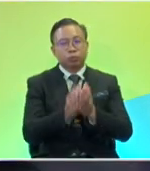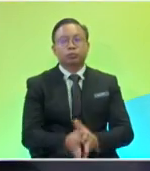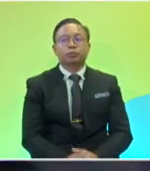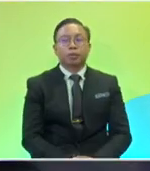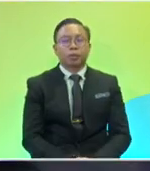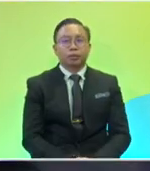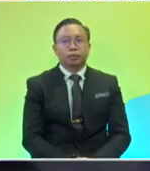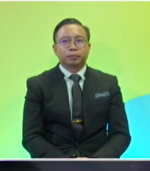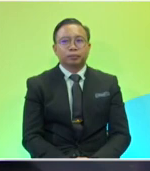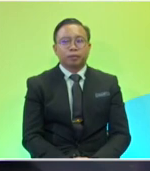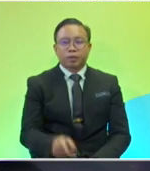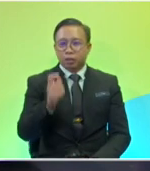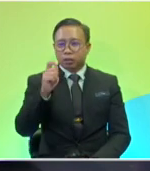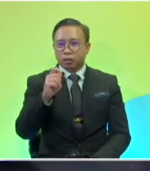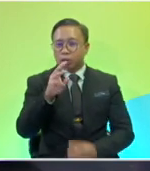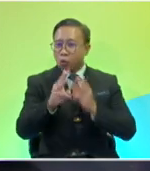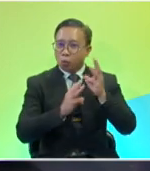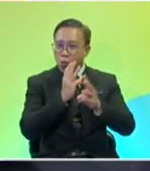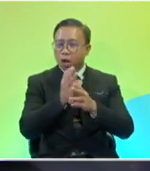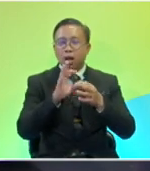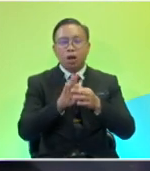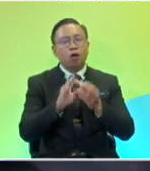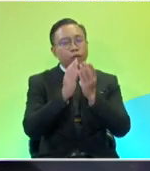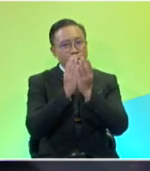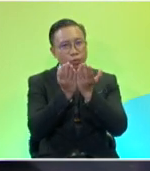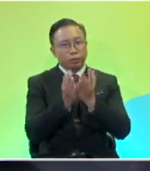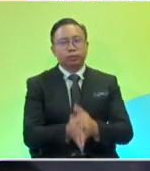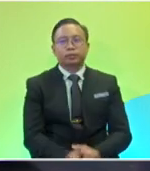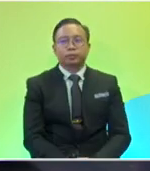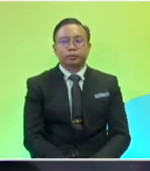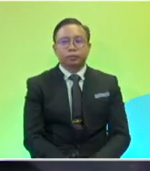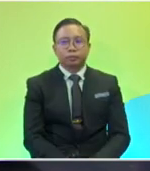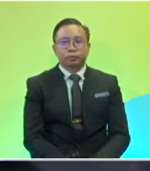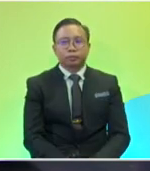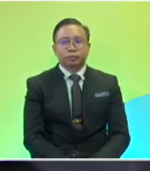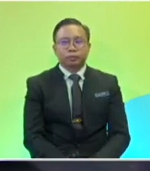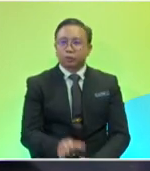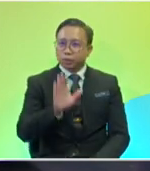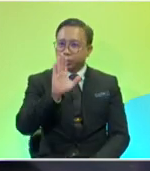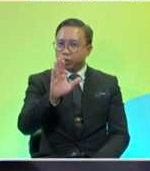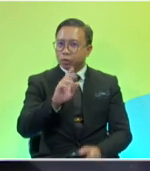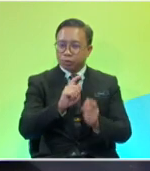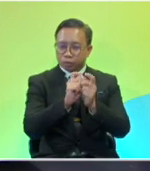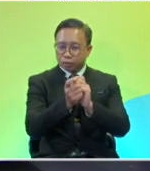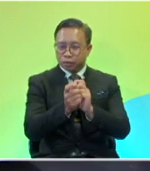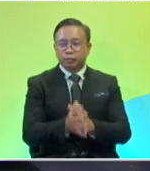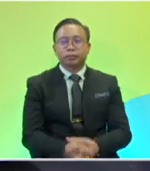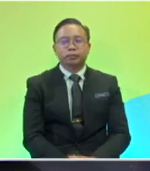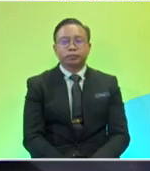there. The world of books, right? Yes. Library. Yeah. Okay, now your it's turn, my turn.